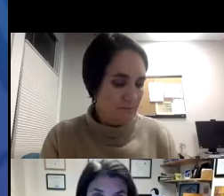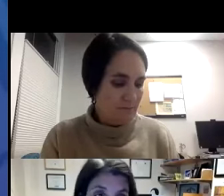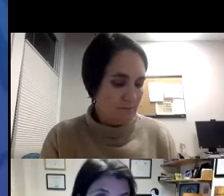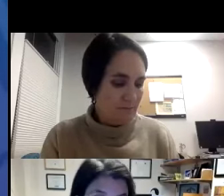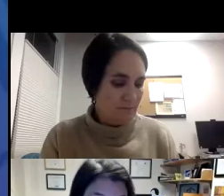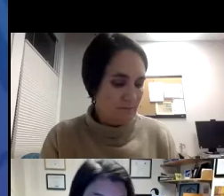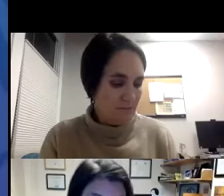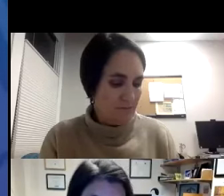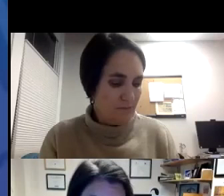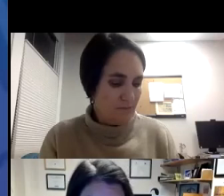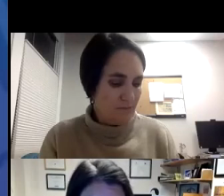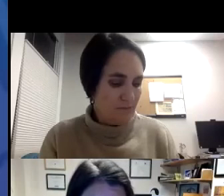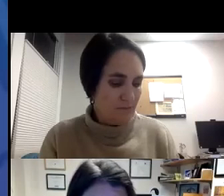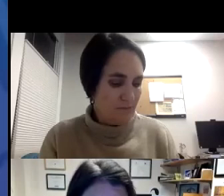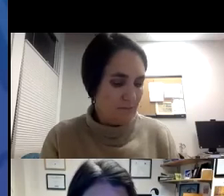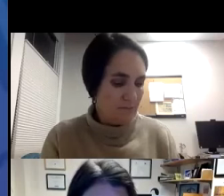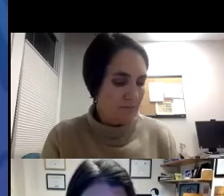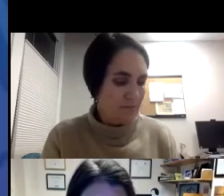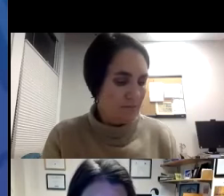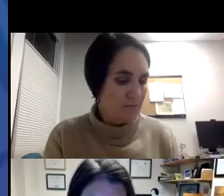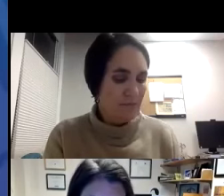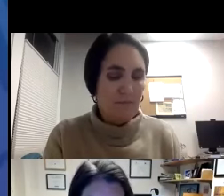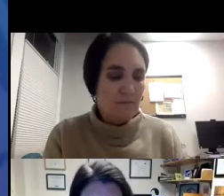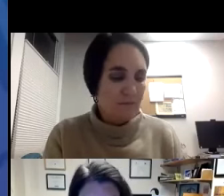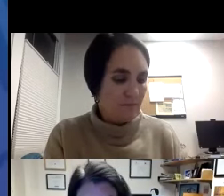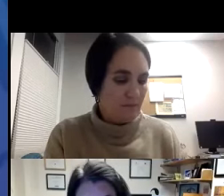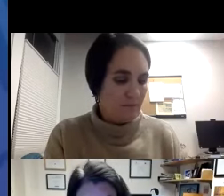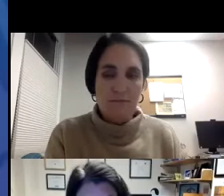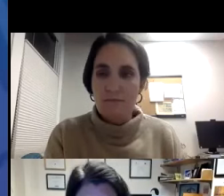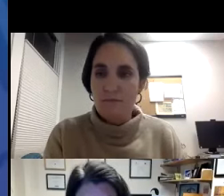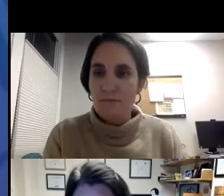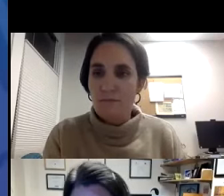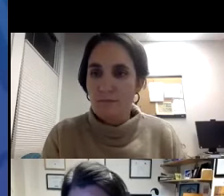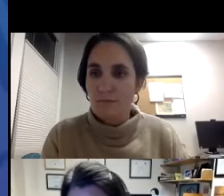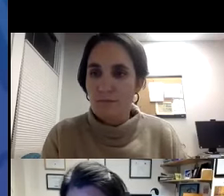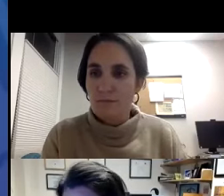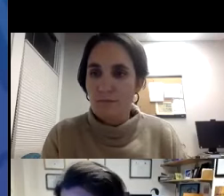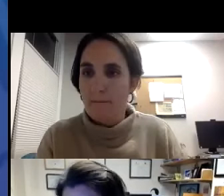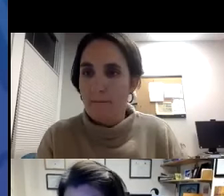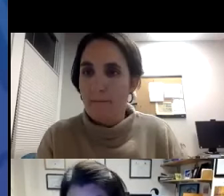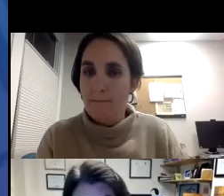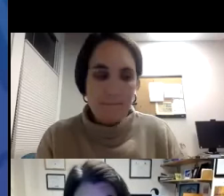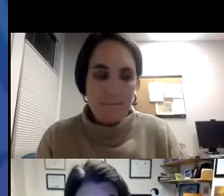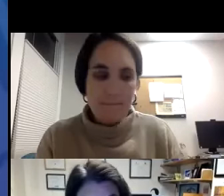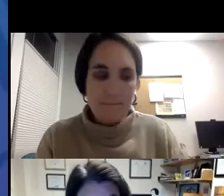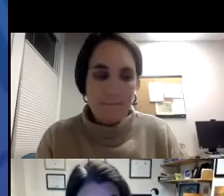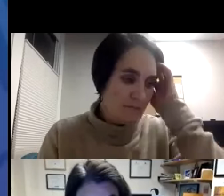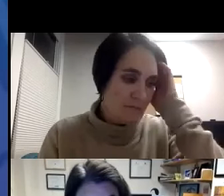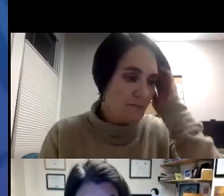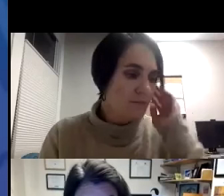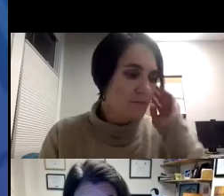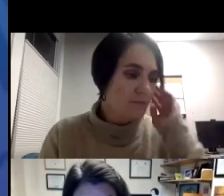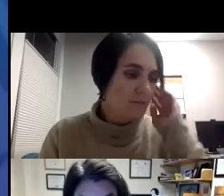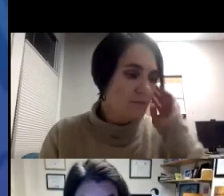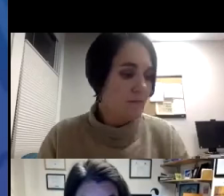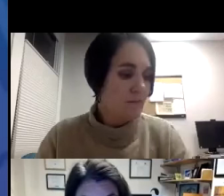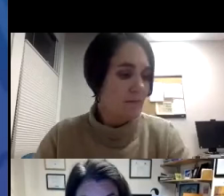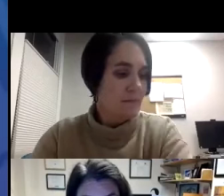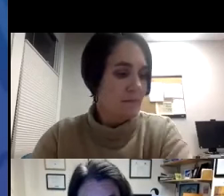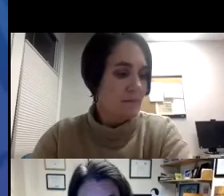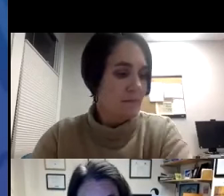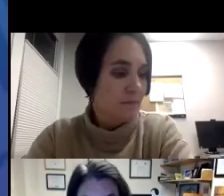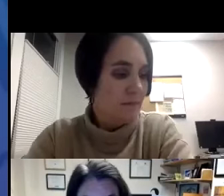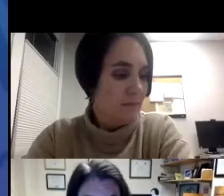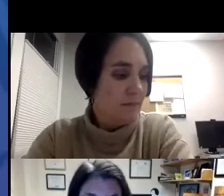All right, I'm going to get started with introductions. Again, thank you so much for joining. I know this is a tough time for